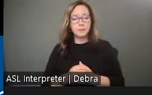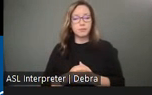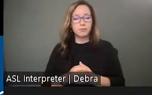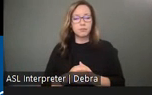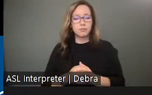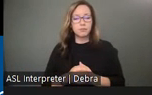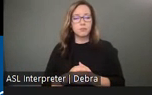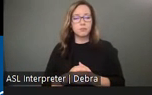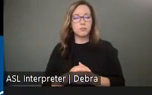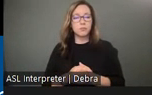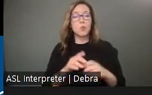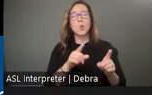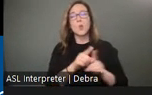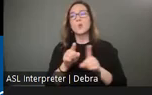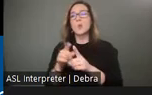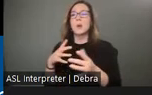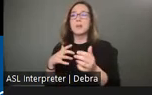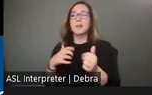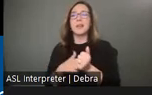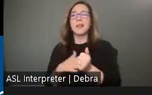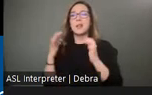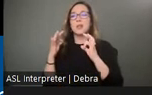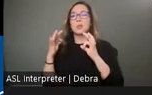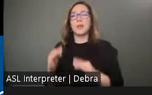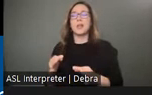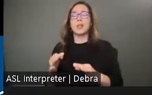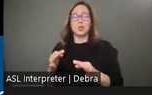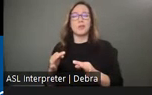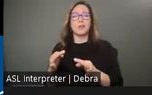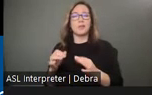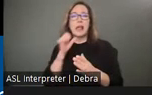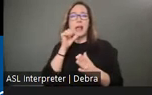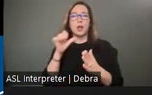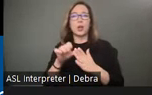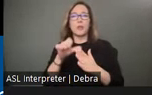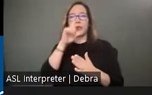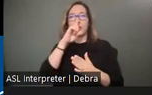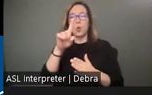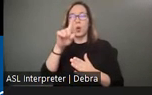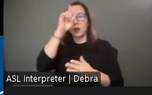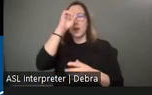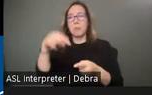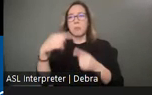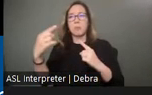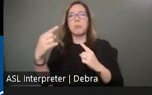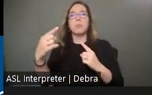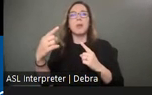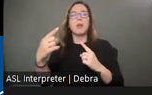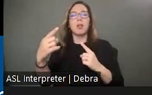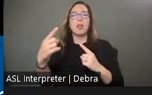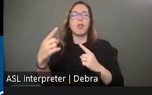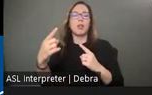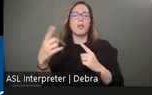we've updated the determination letter appeal section. It gives a little bit deeper information about the necessary